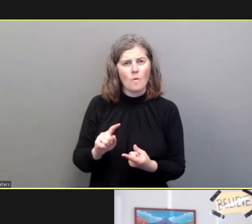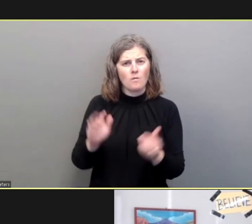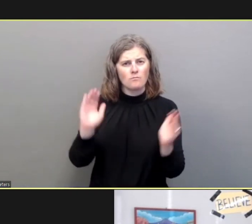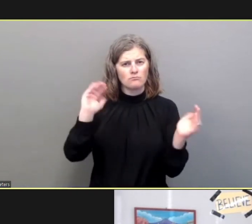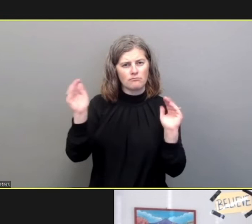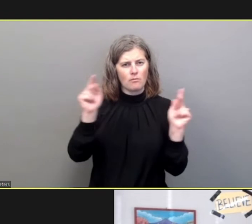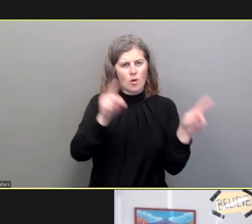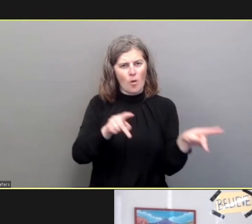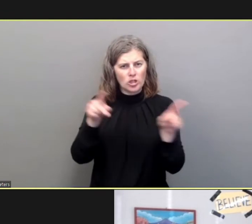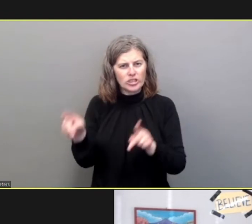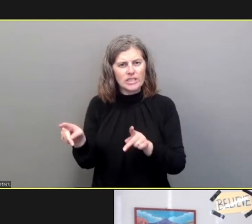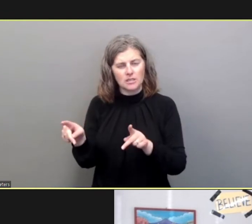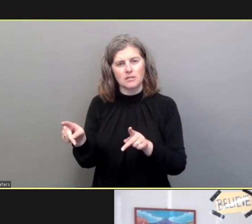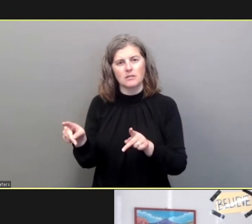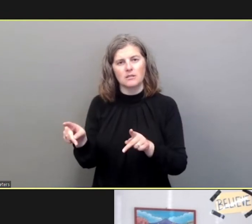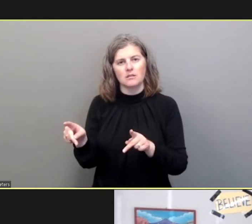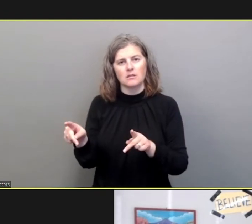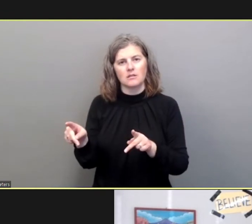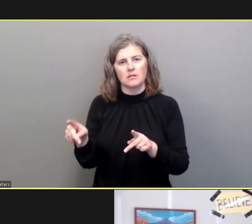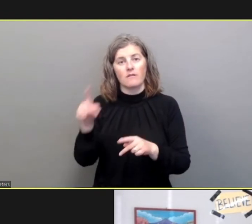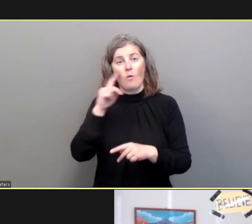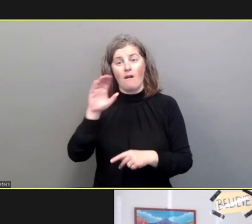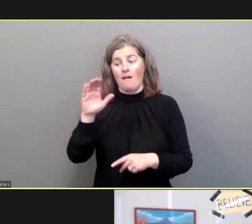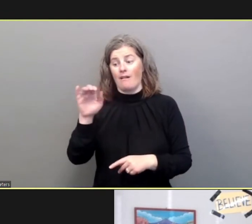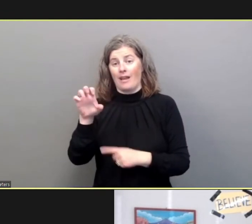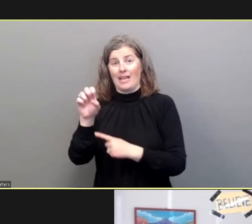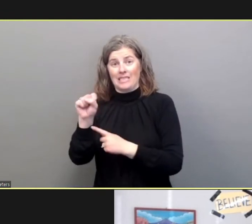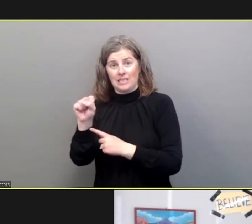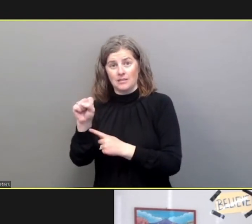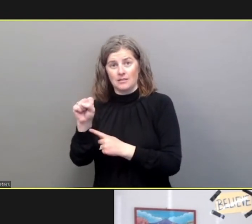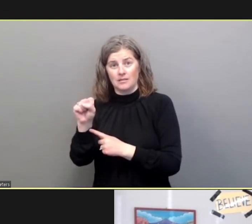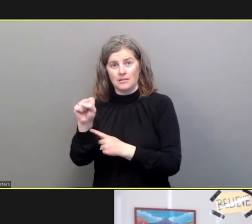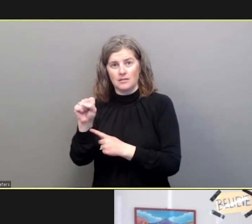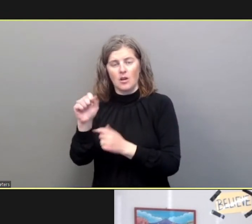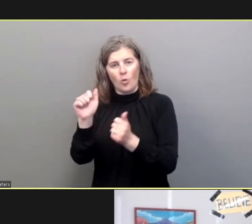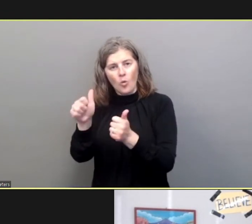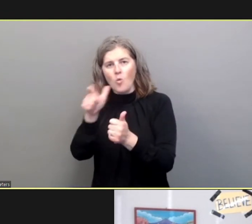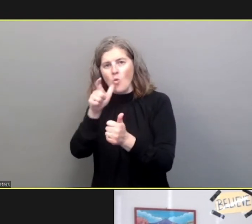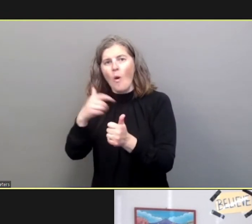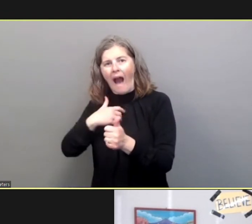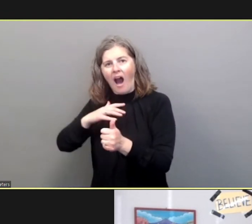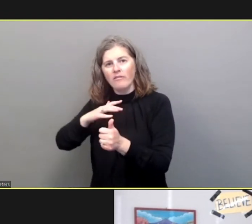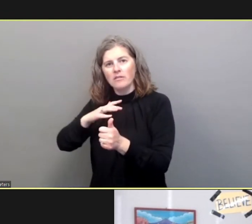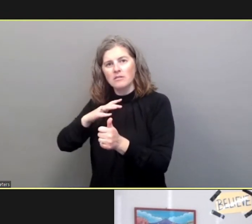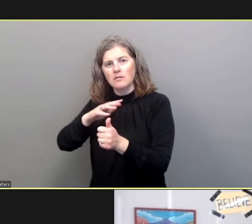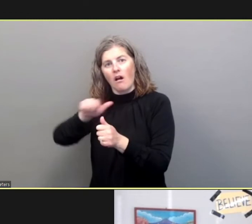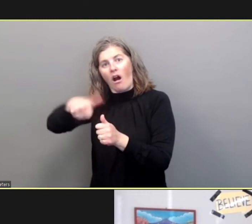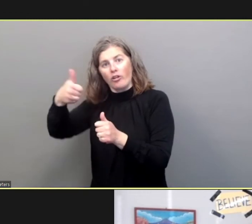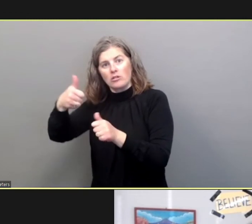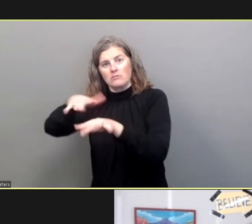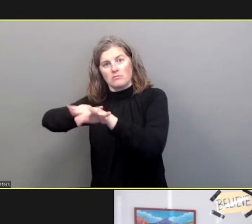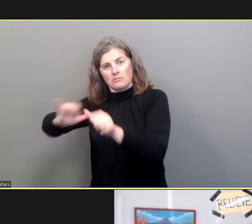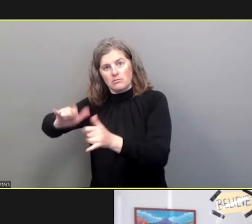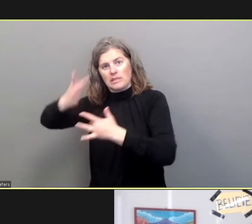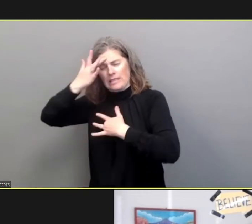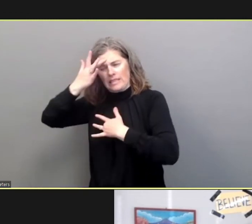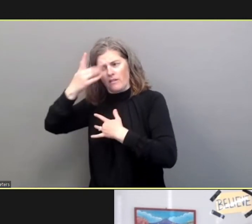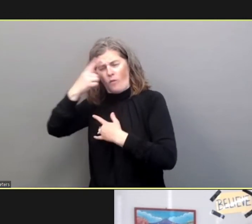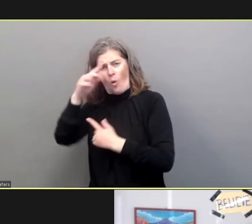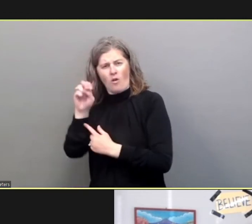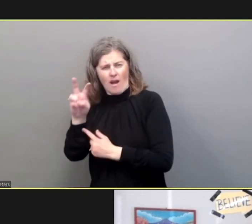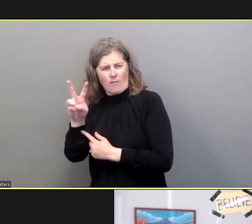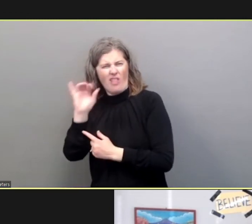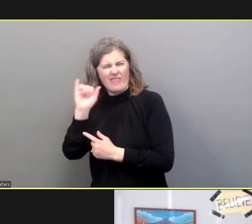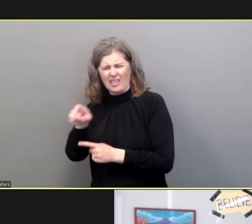proportion of cases reported with comorbidities for November. I'm not sure if that's what you were looking at, but